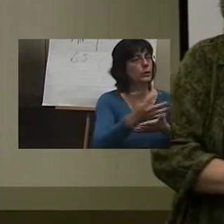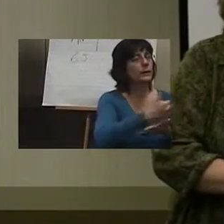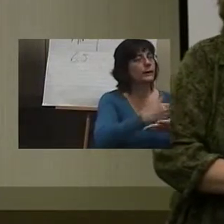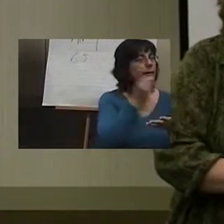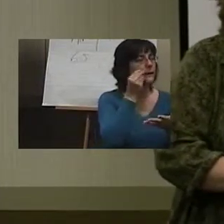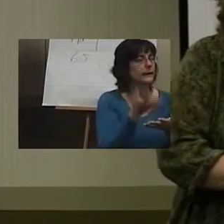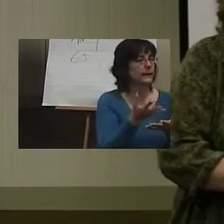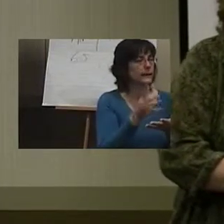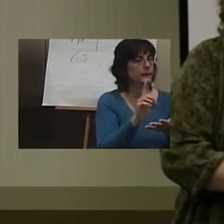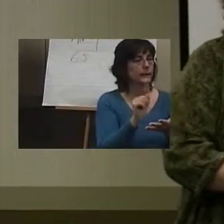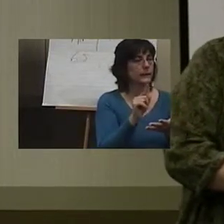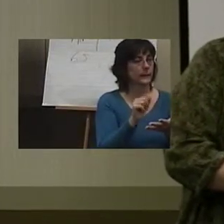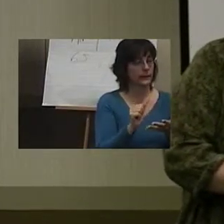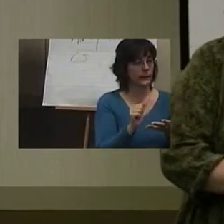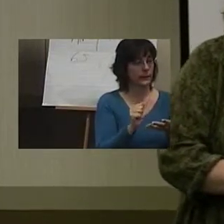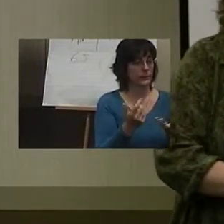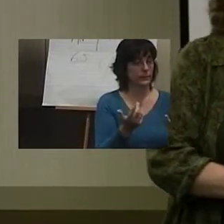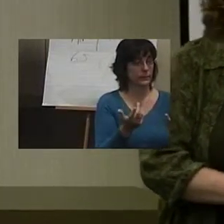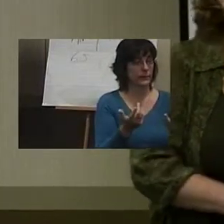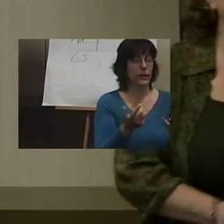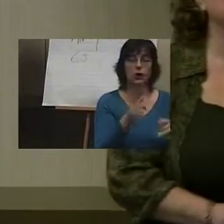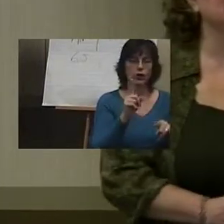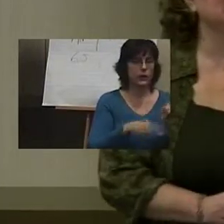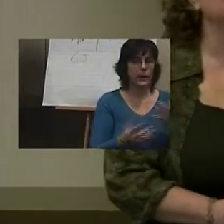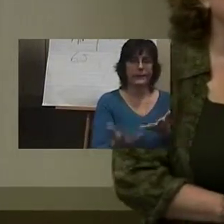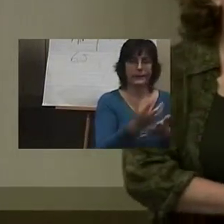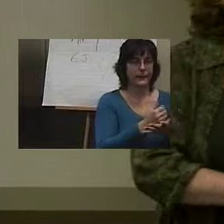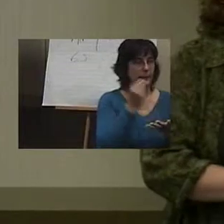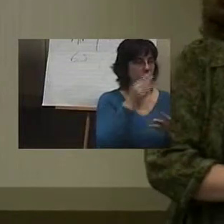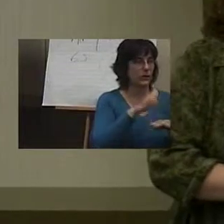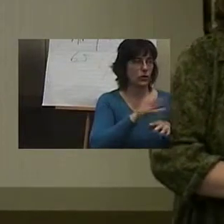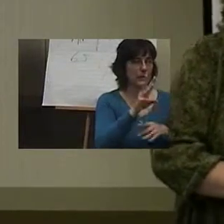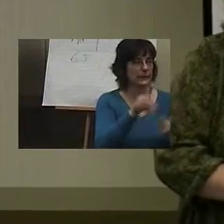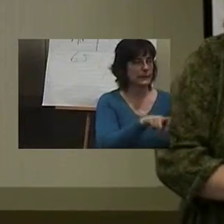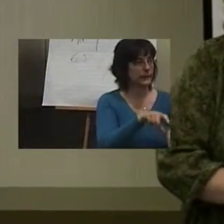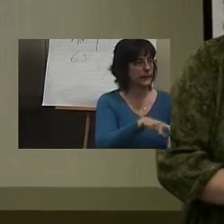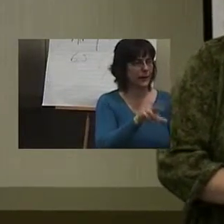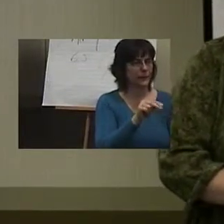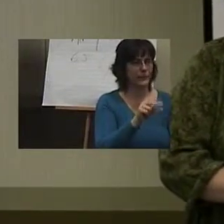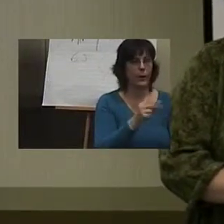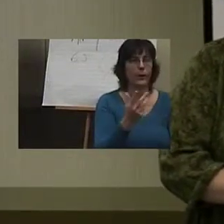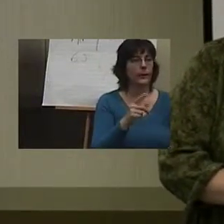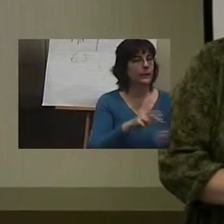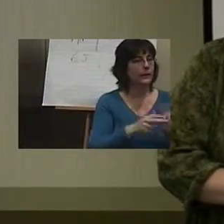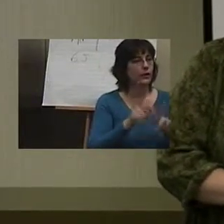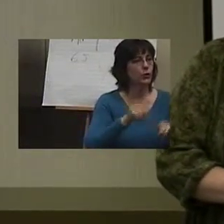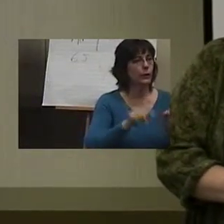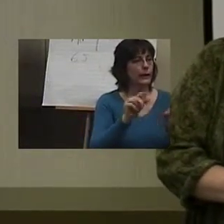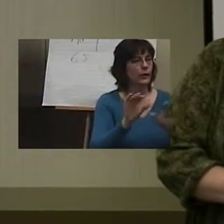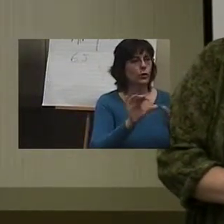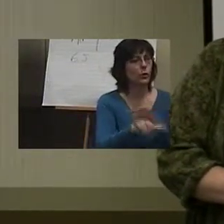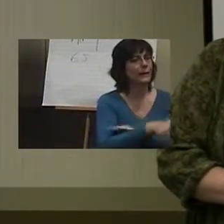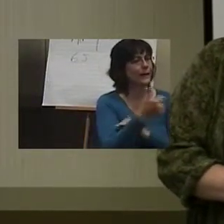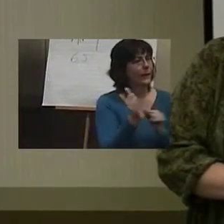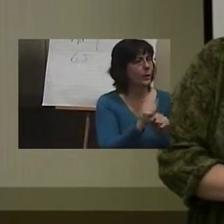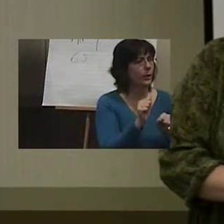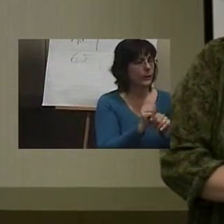on? Again, you can't collect data on 6 behaviors at once. You won't get anything else done during the day.